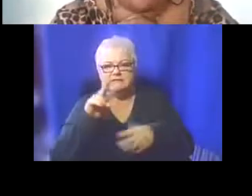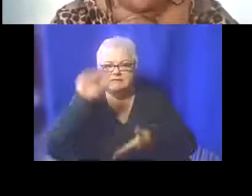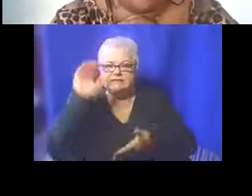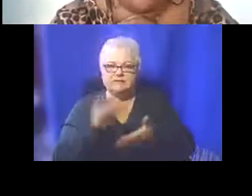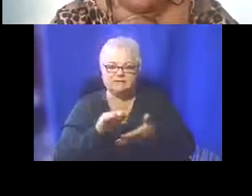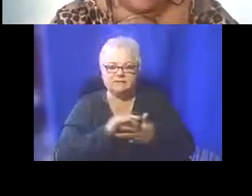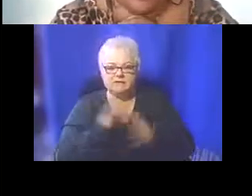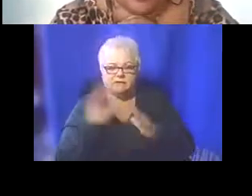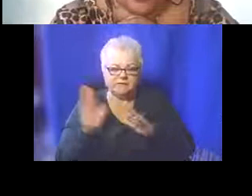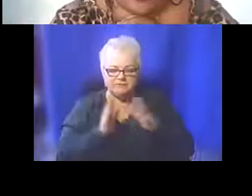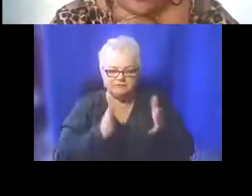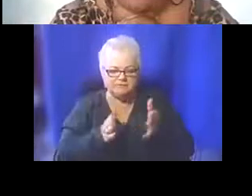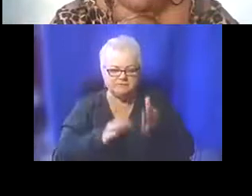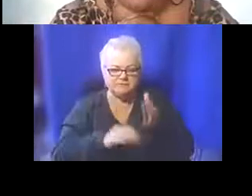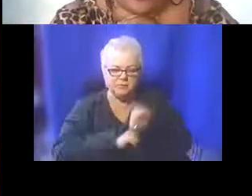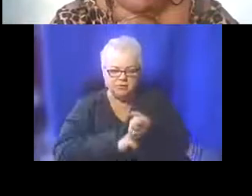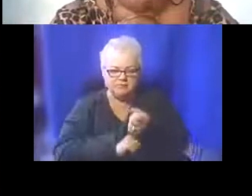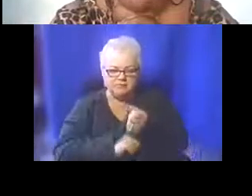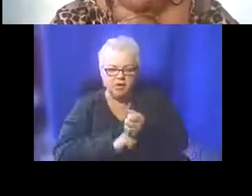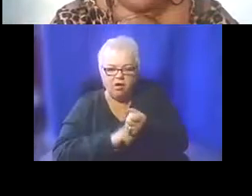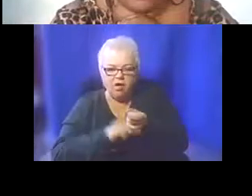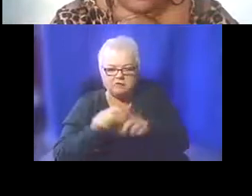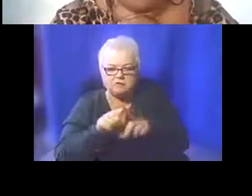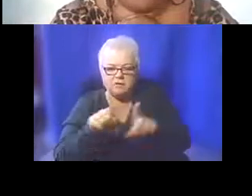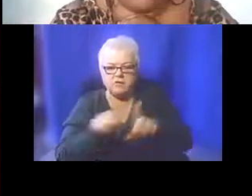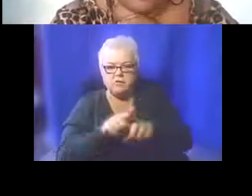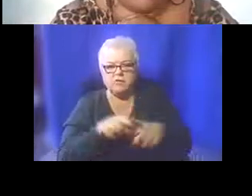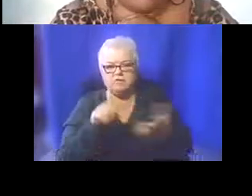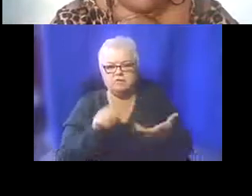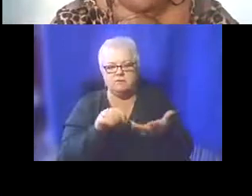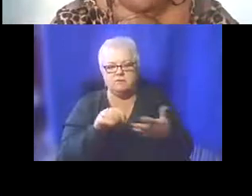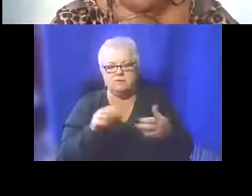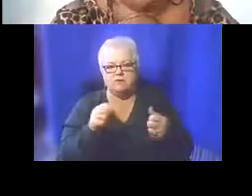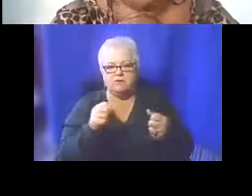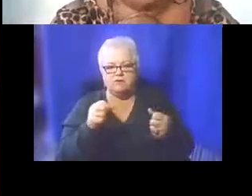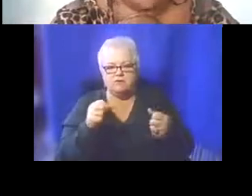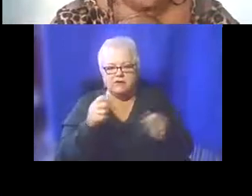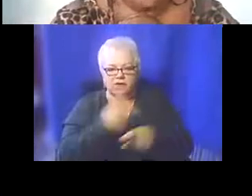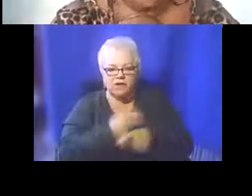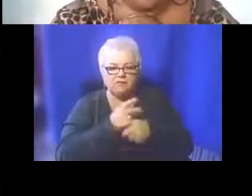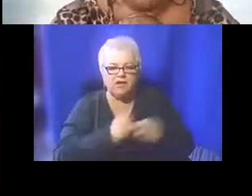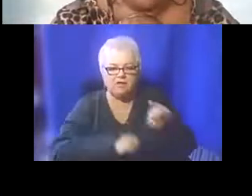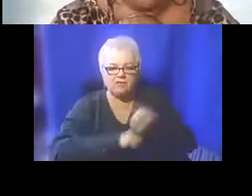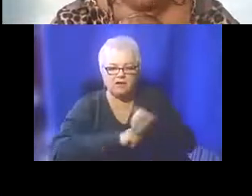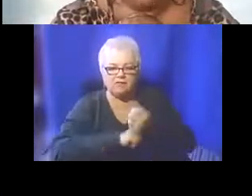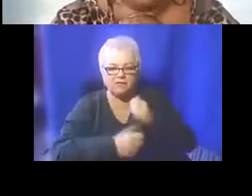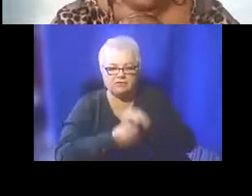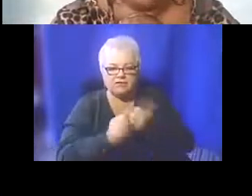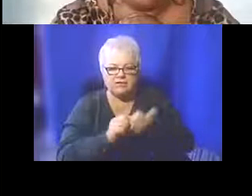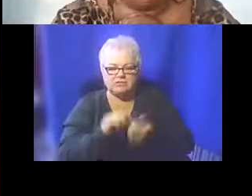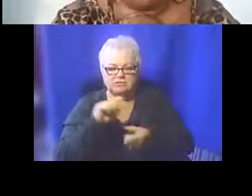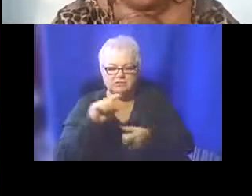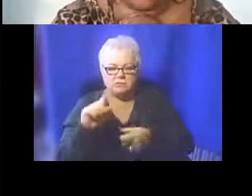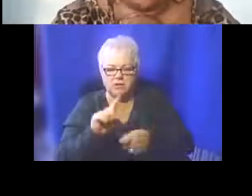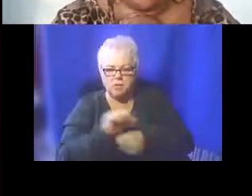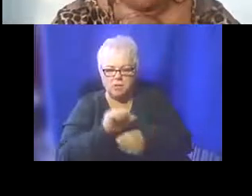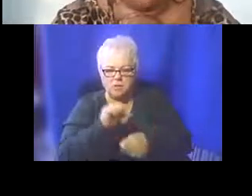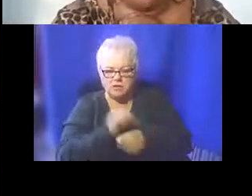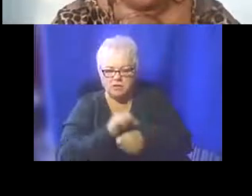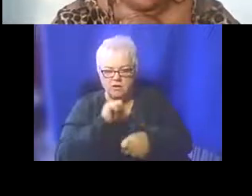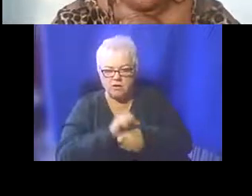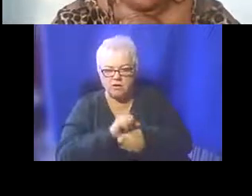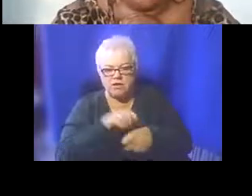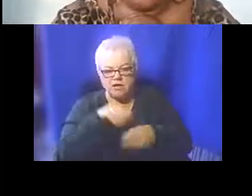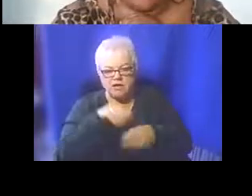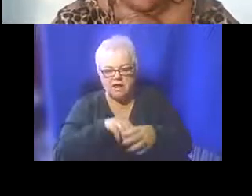centered and supportive. I also have to be careful when advocating for change in the workplace, to be clear inwardly and